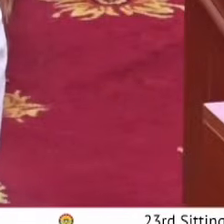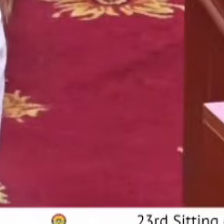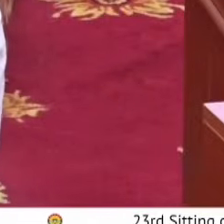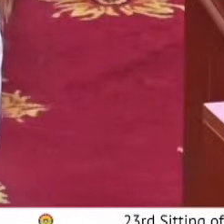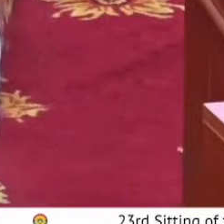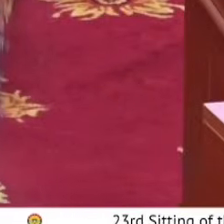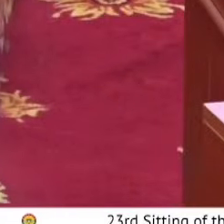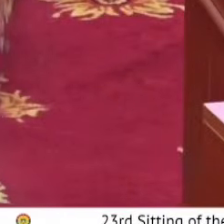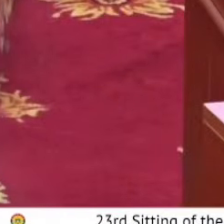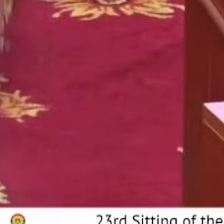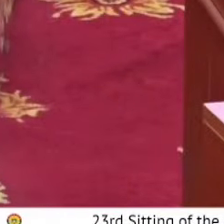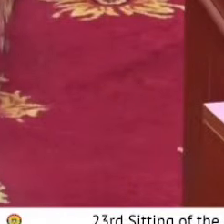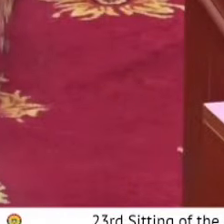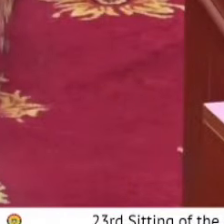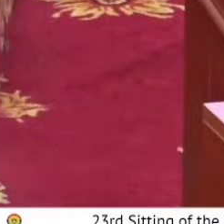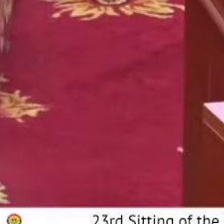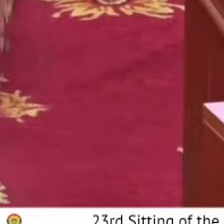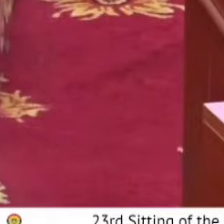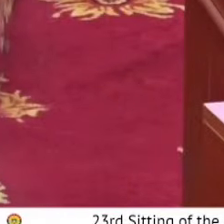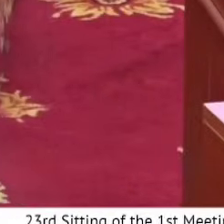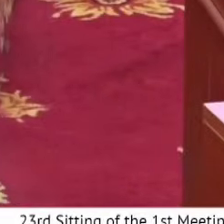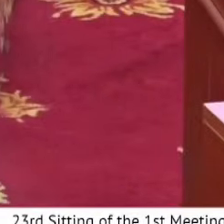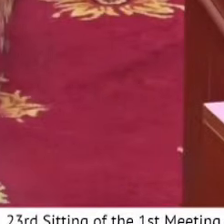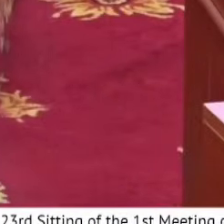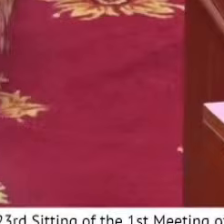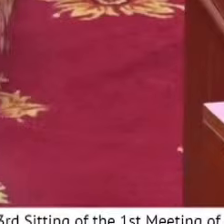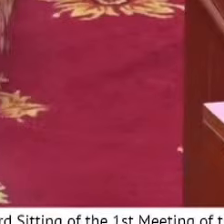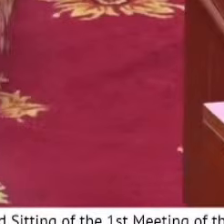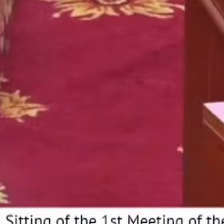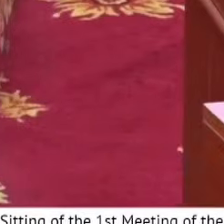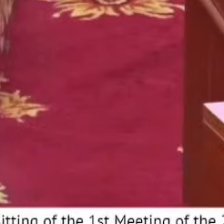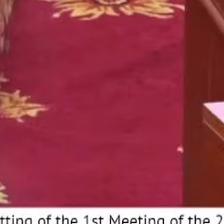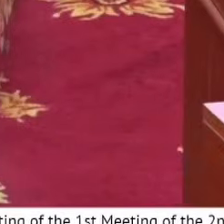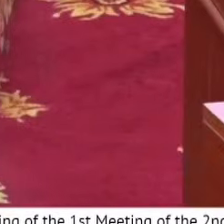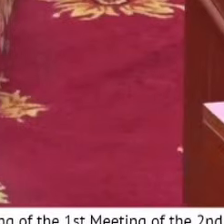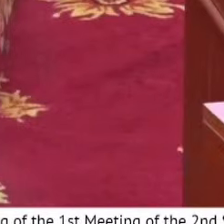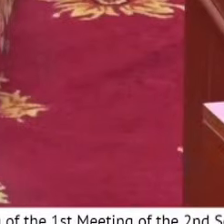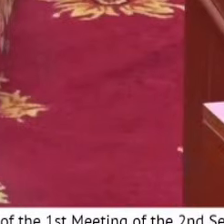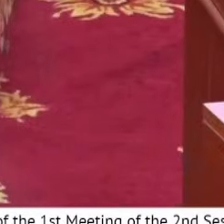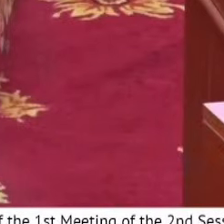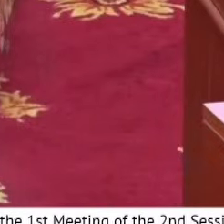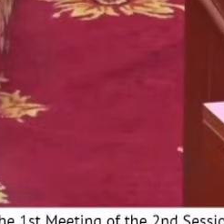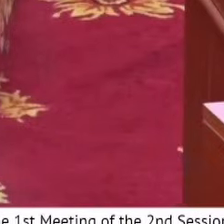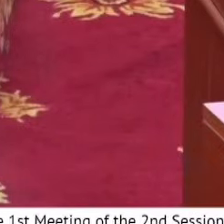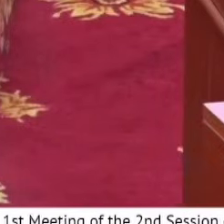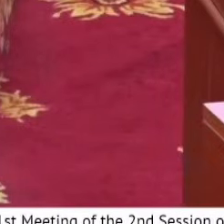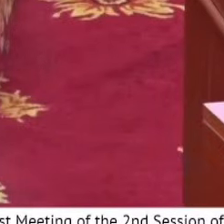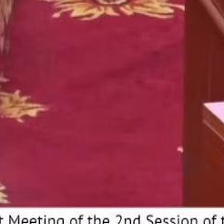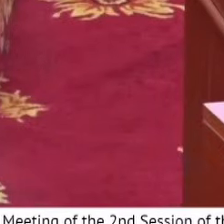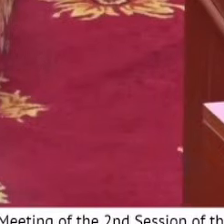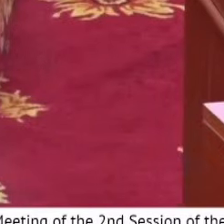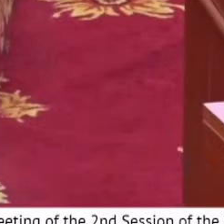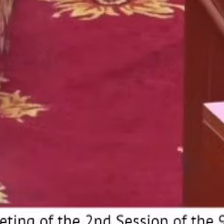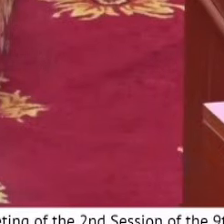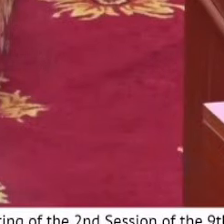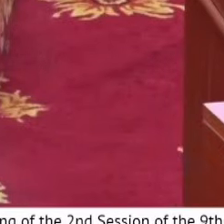established between the CMO and the Swiss Federation Office